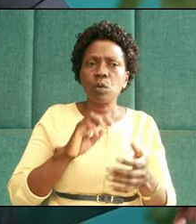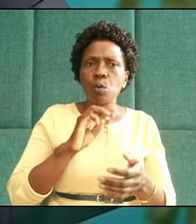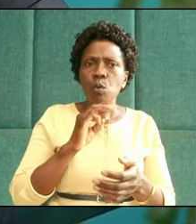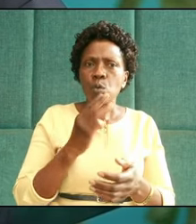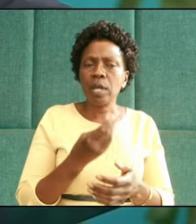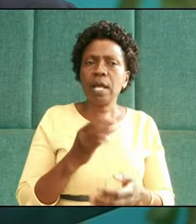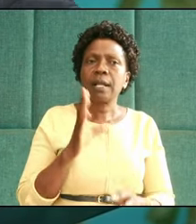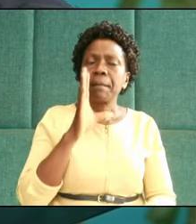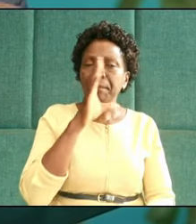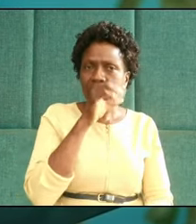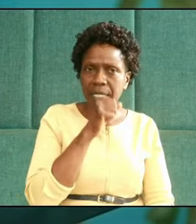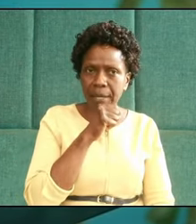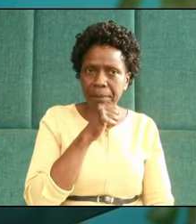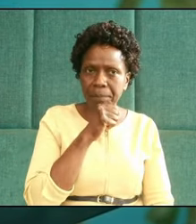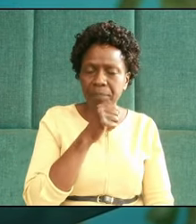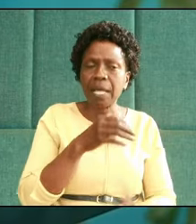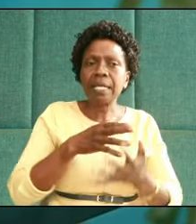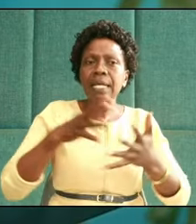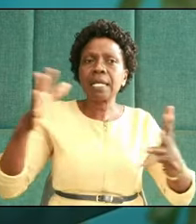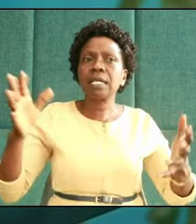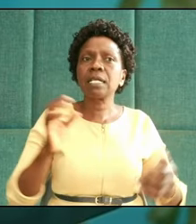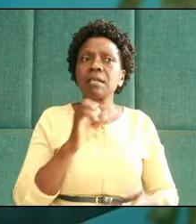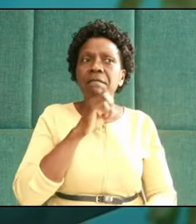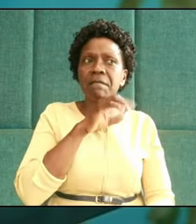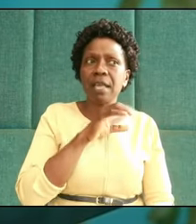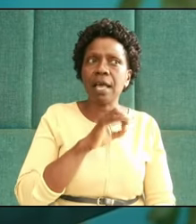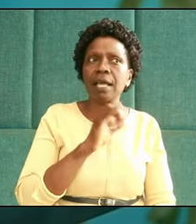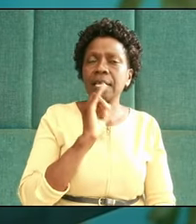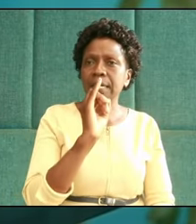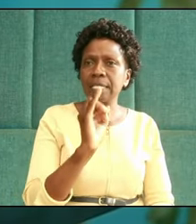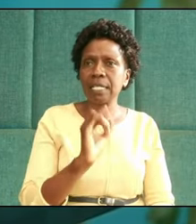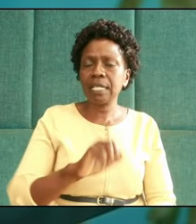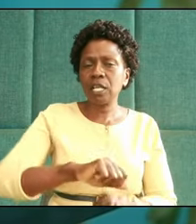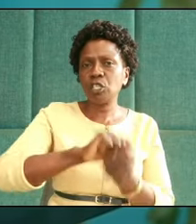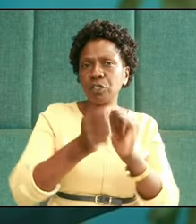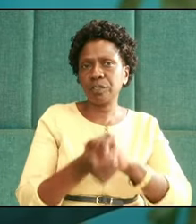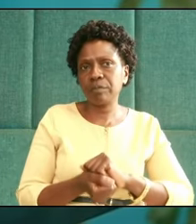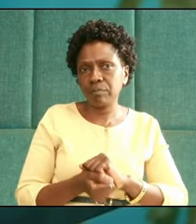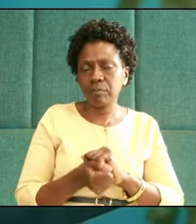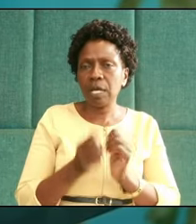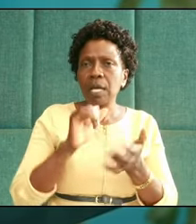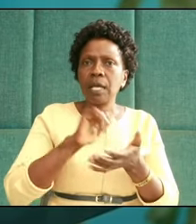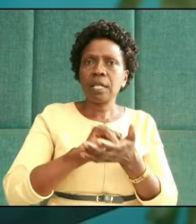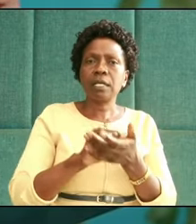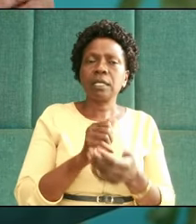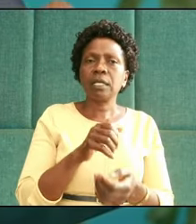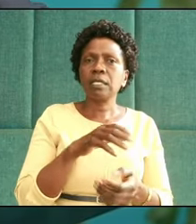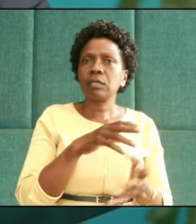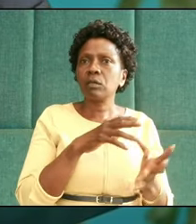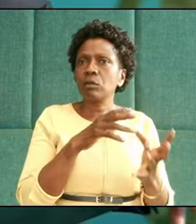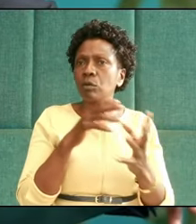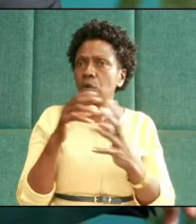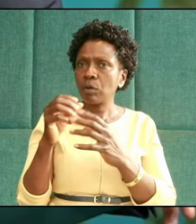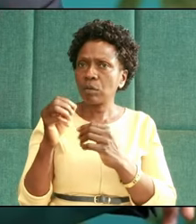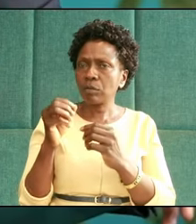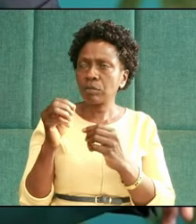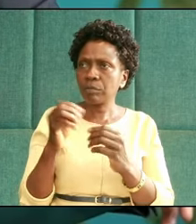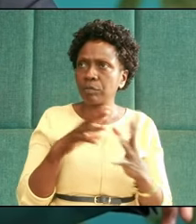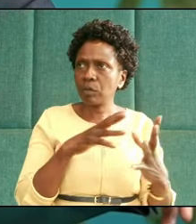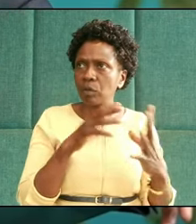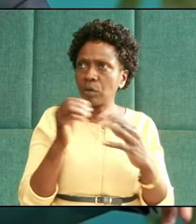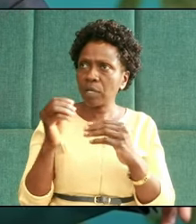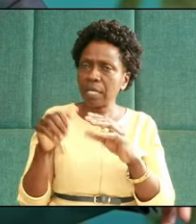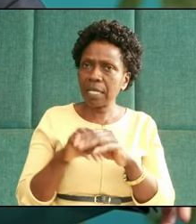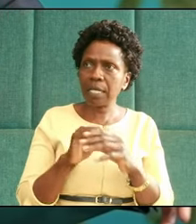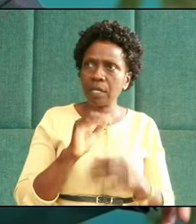what we are lacking. The greatest fear is the change that is going to come in